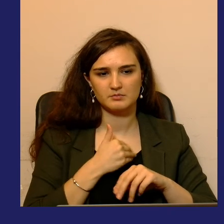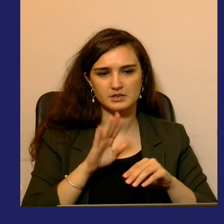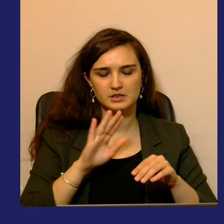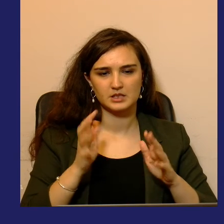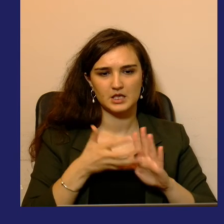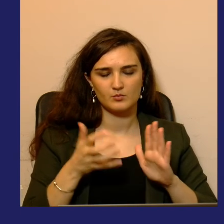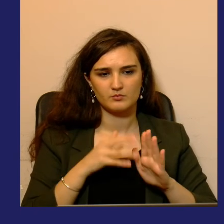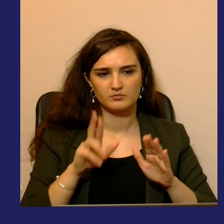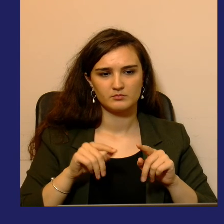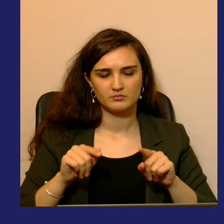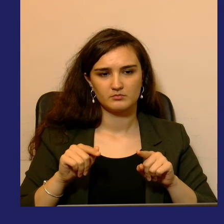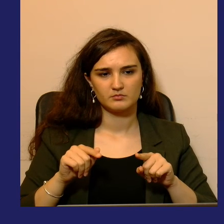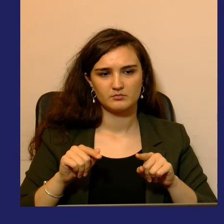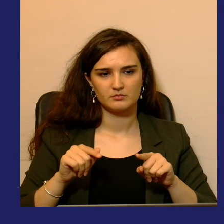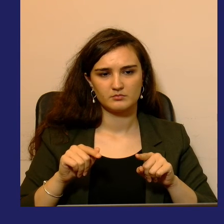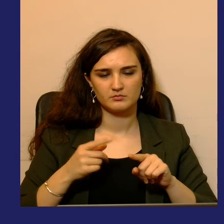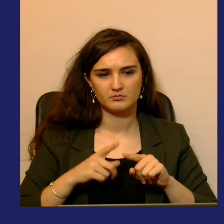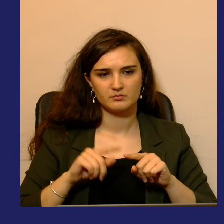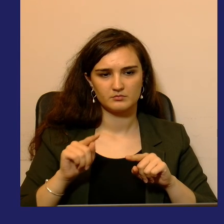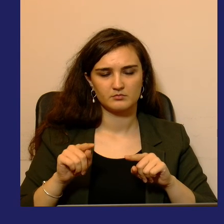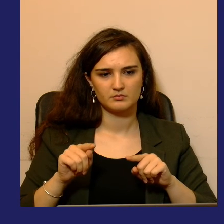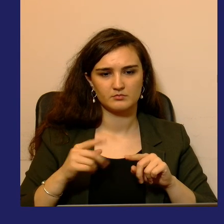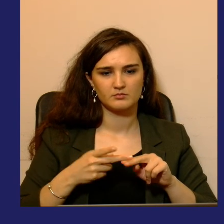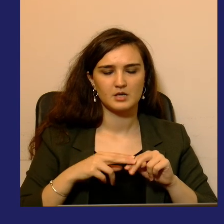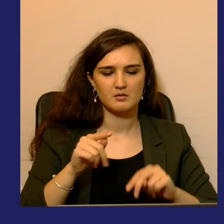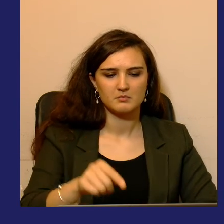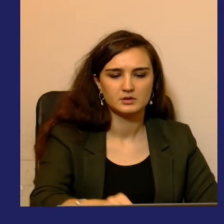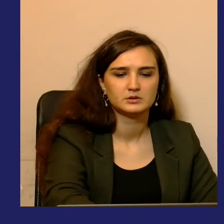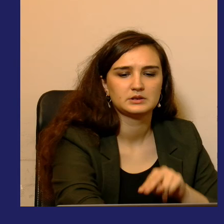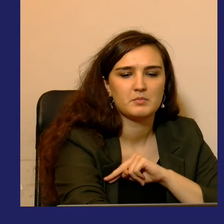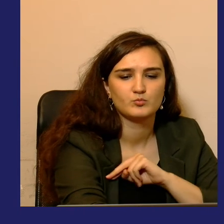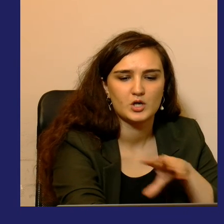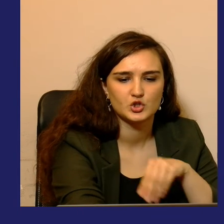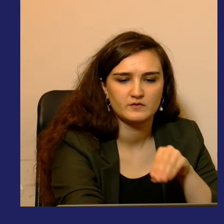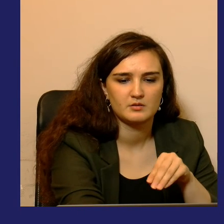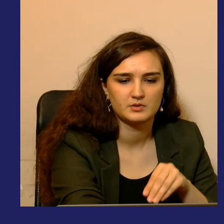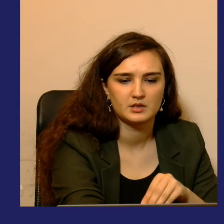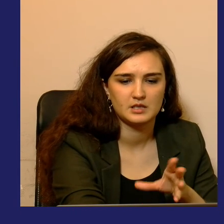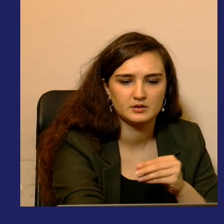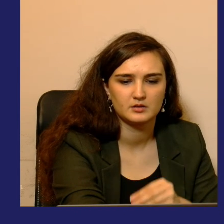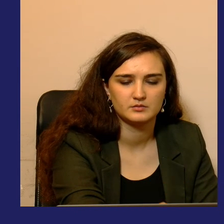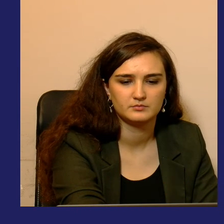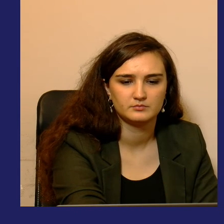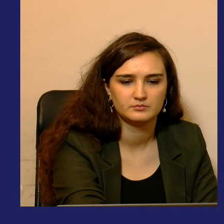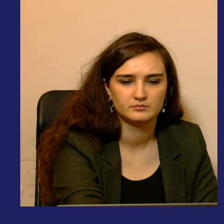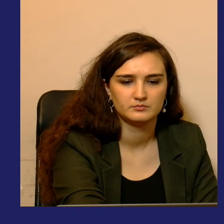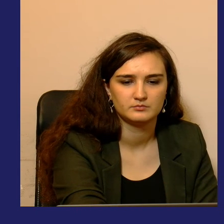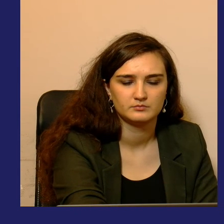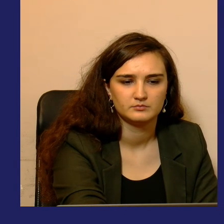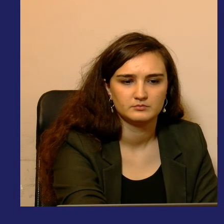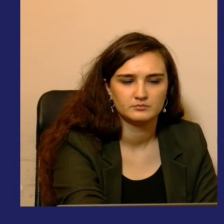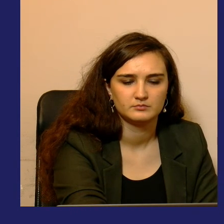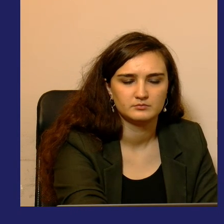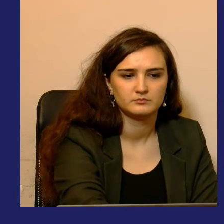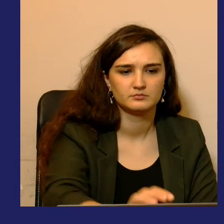example, as the parliamentary elections approach in Georgia, authorities are initiating various social projects,